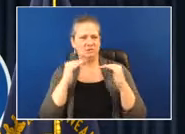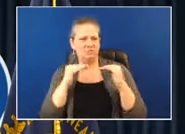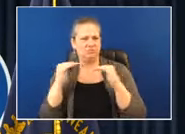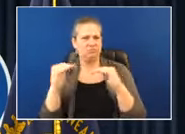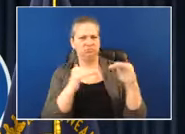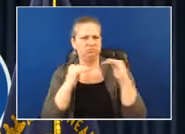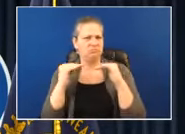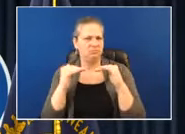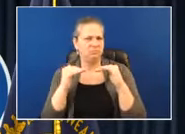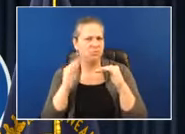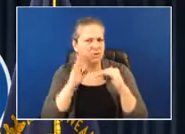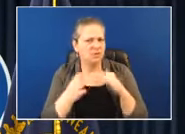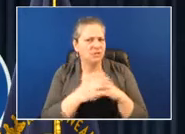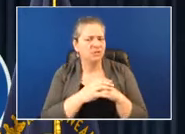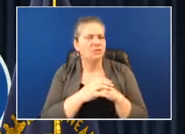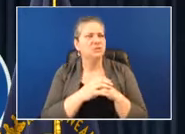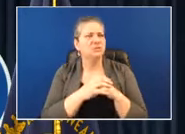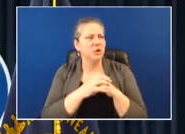I worry